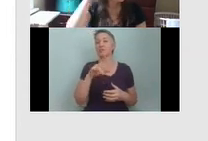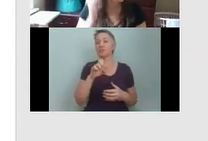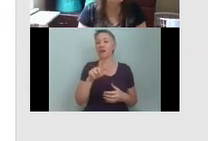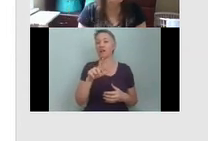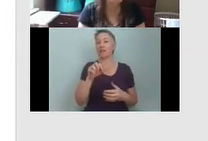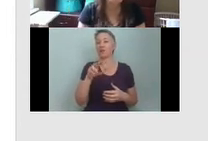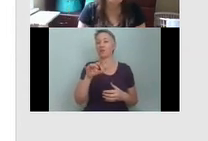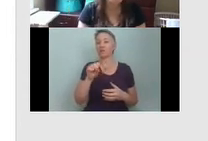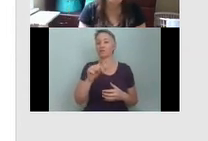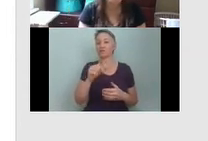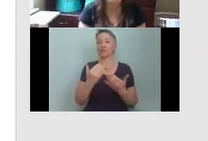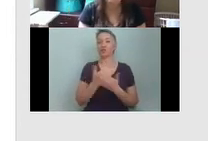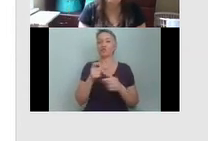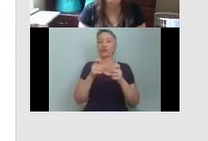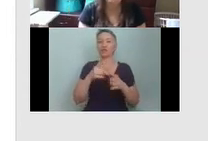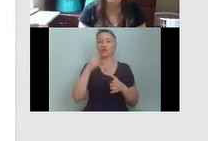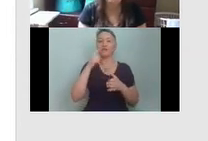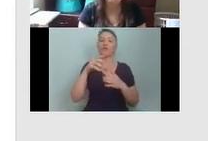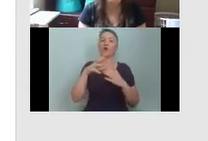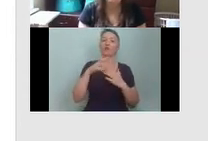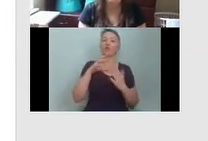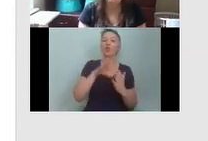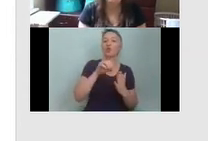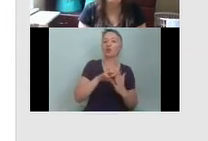Director of Learning and Organizational Development.